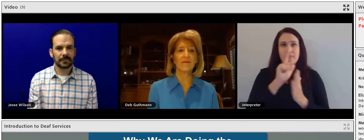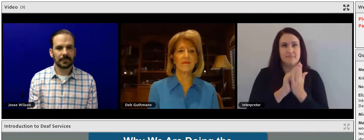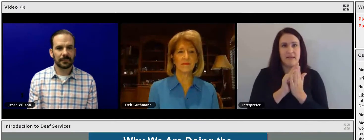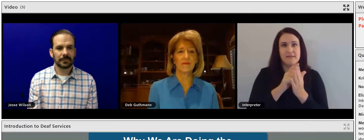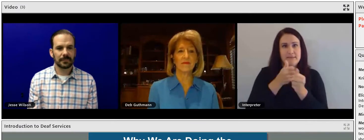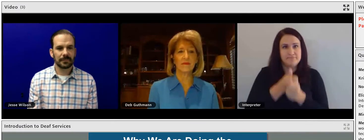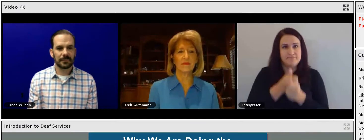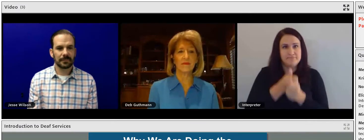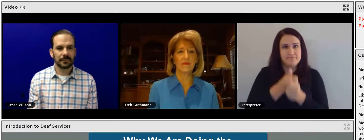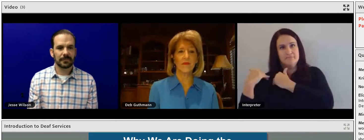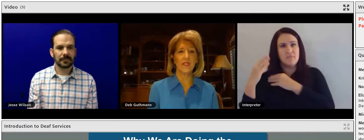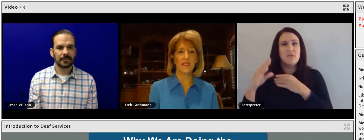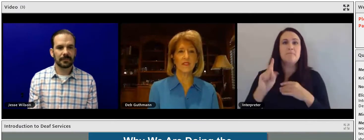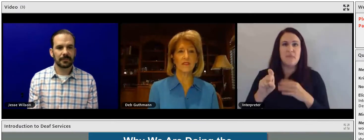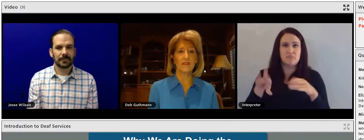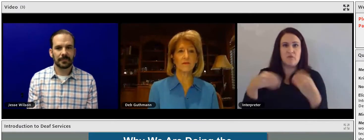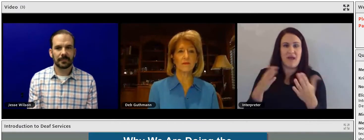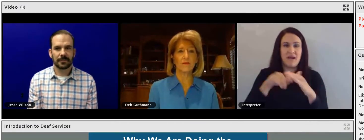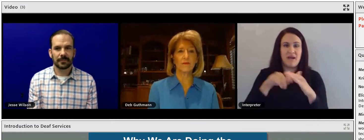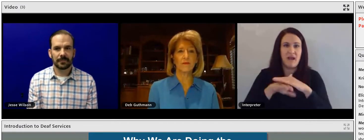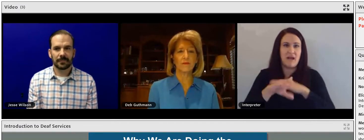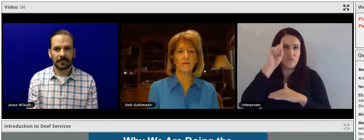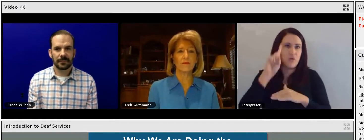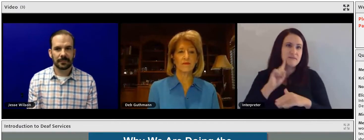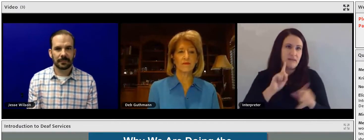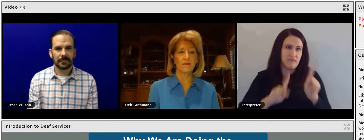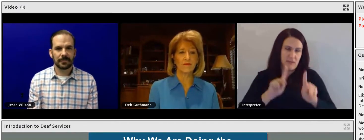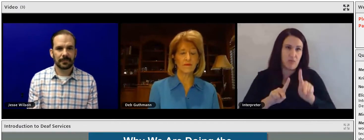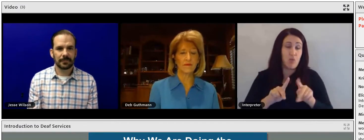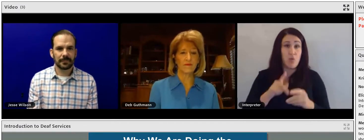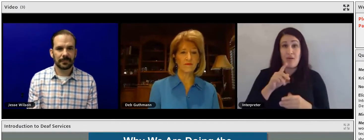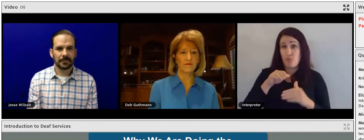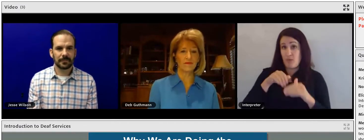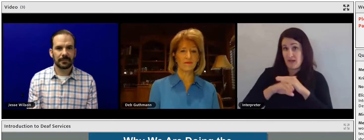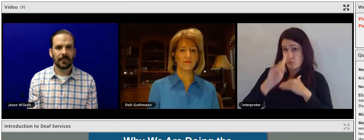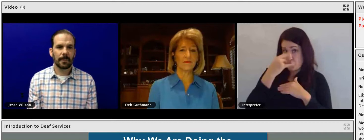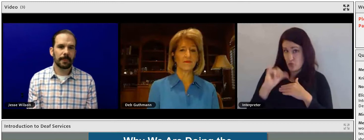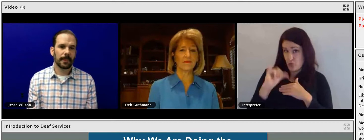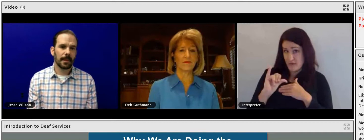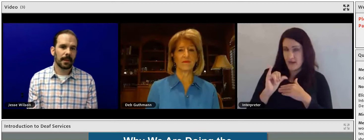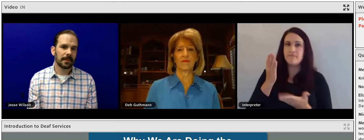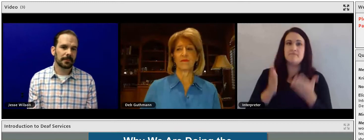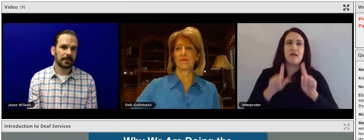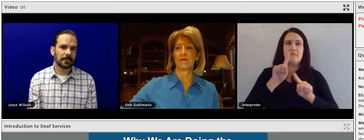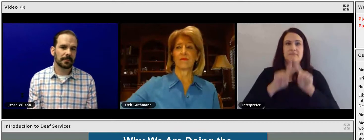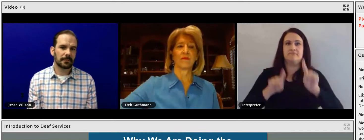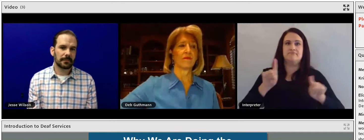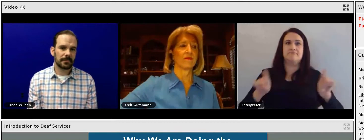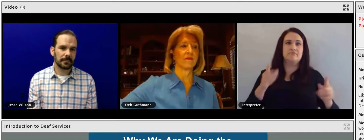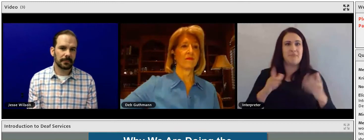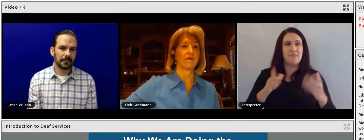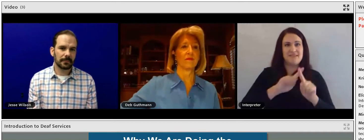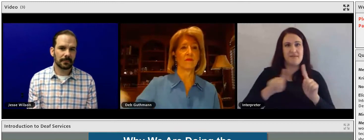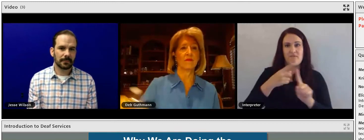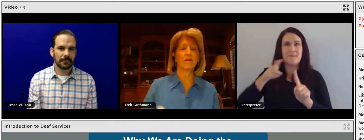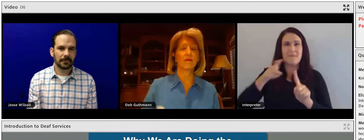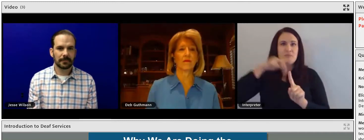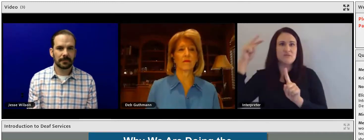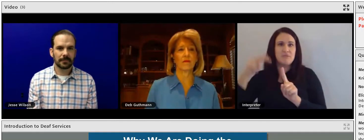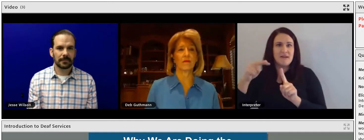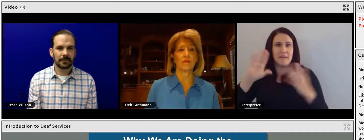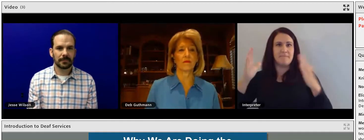to provide access to deaf individuals. What that access looks like may be very different from a hearing perspective than from a